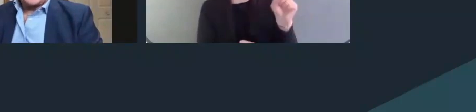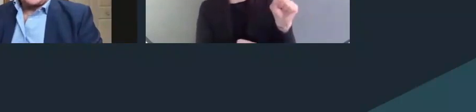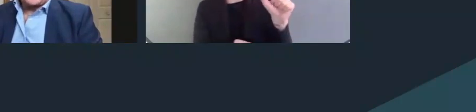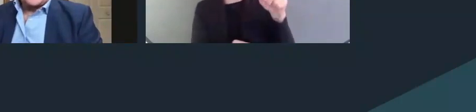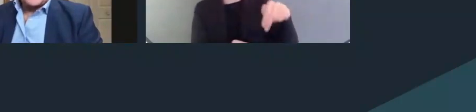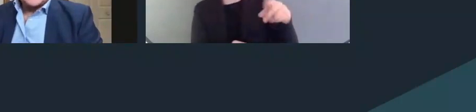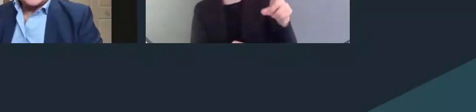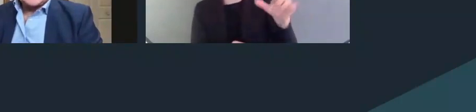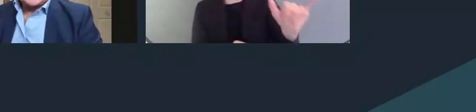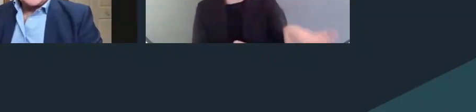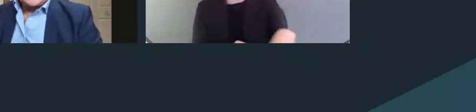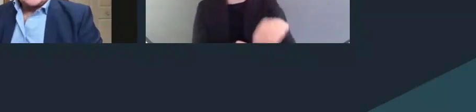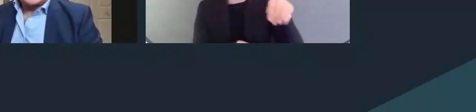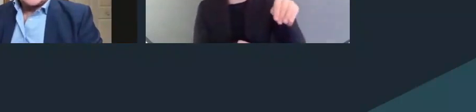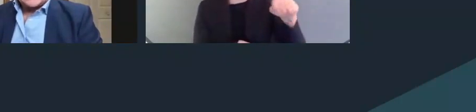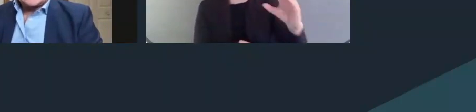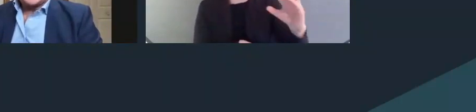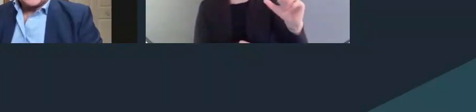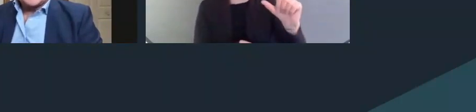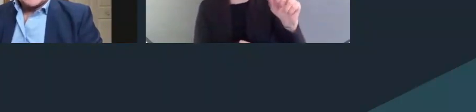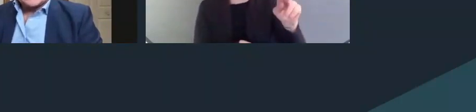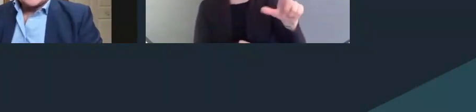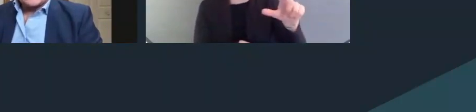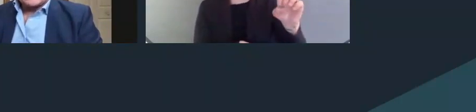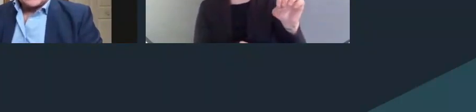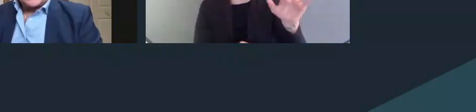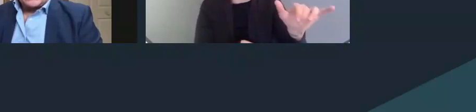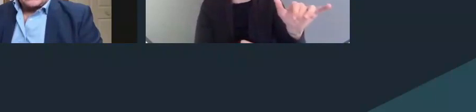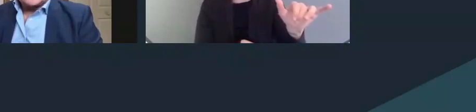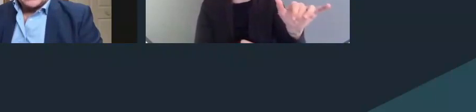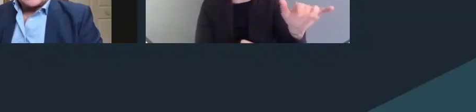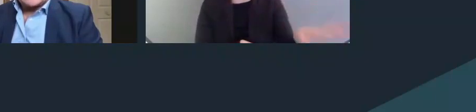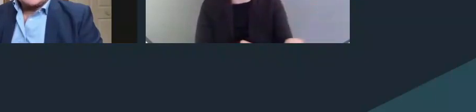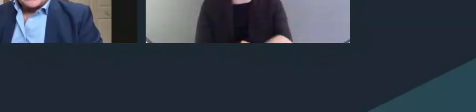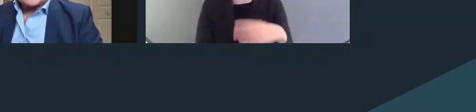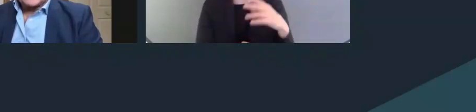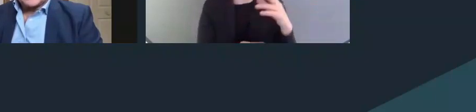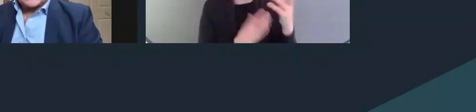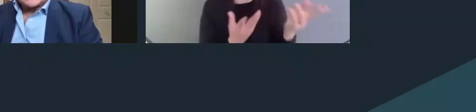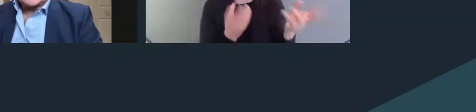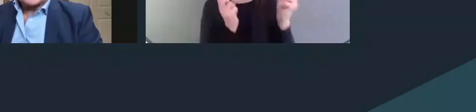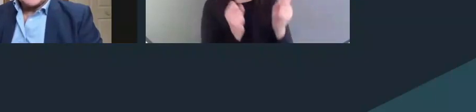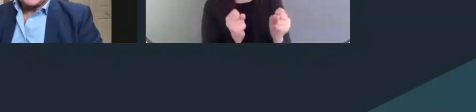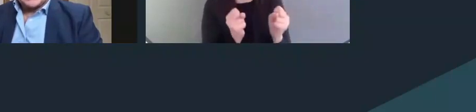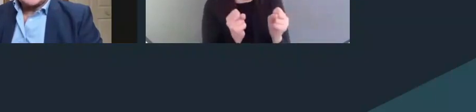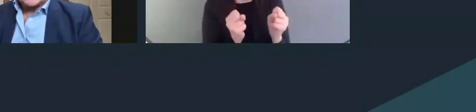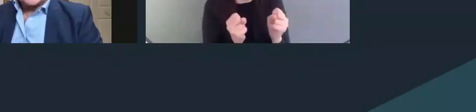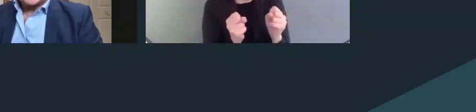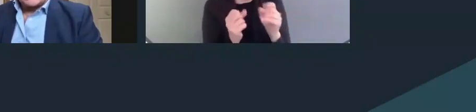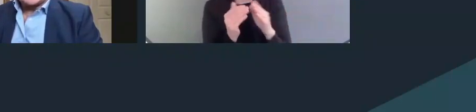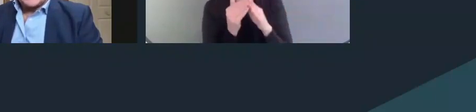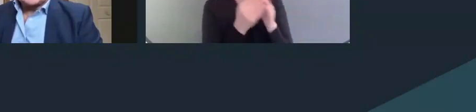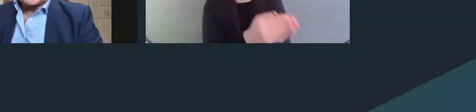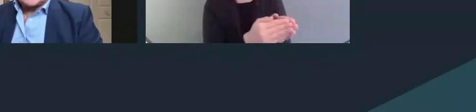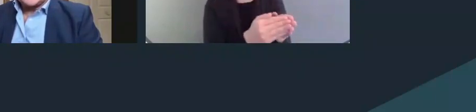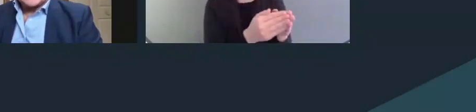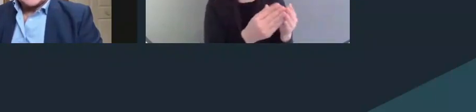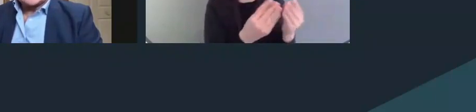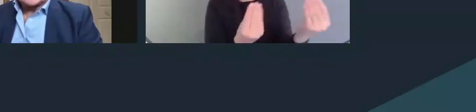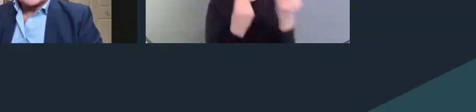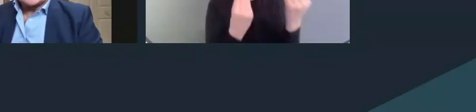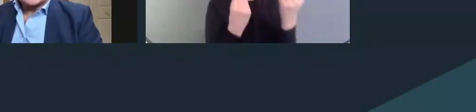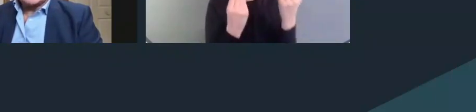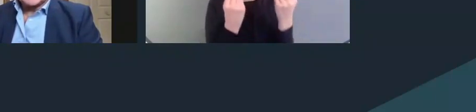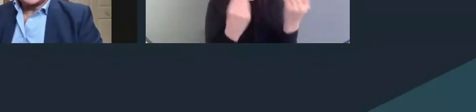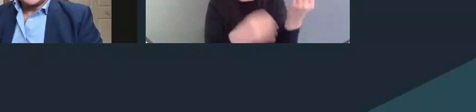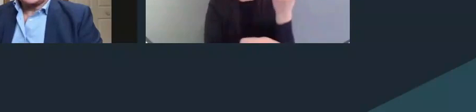media frequently, it's a good idea to put the message out on Twitter and Facebook and Instagram and talk about the